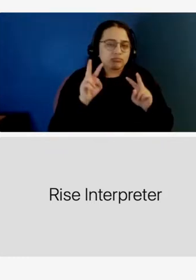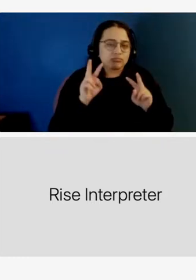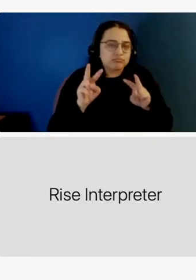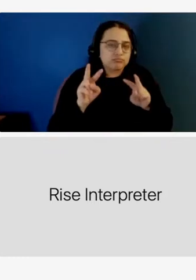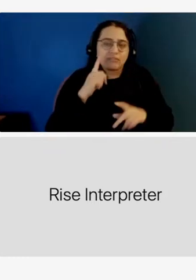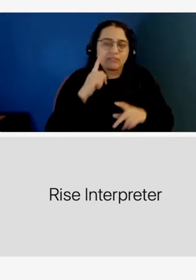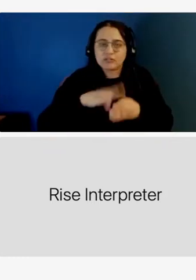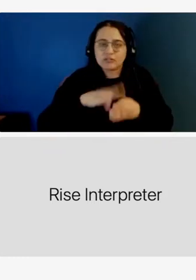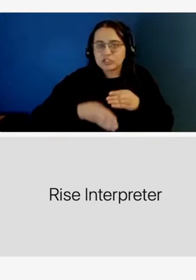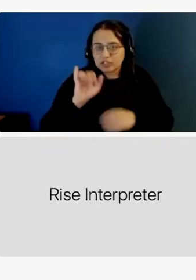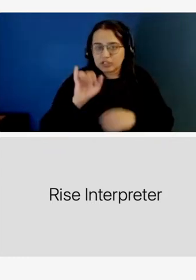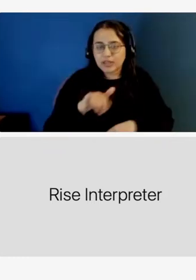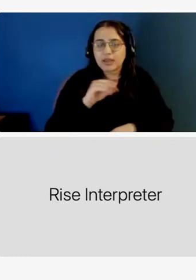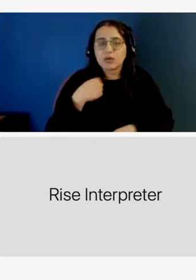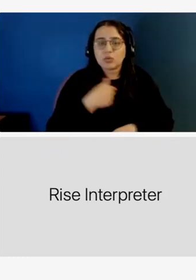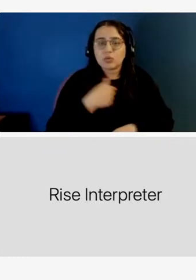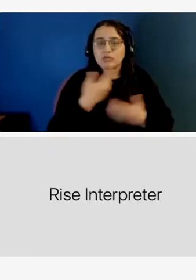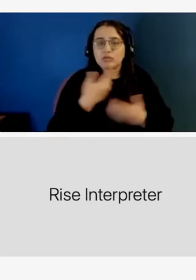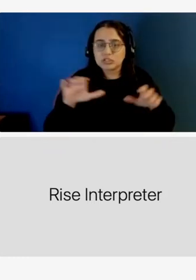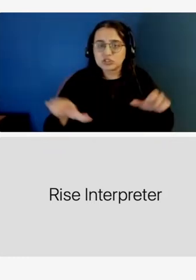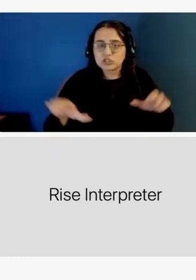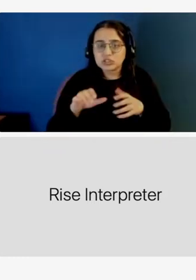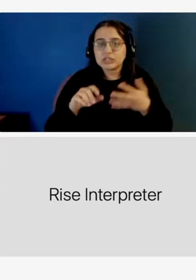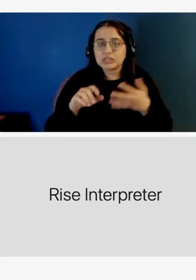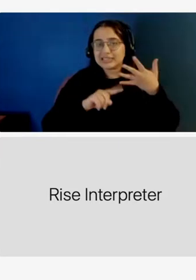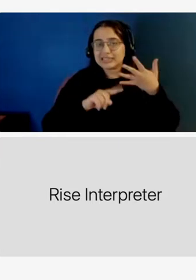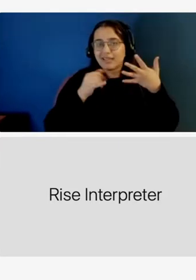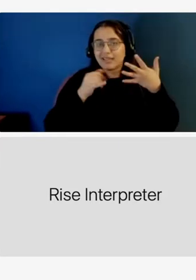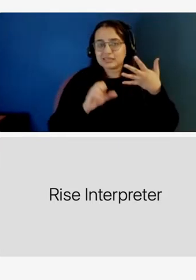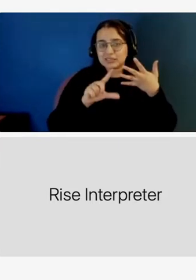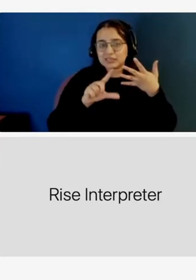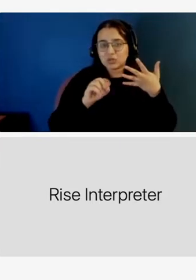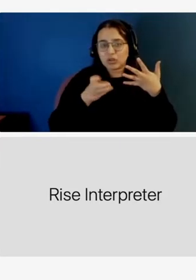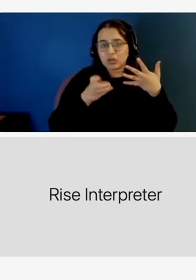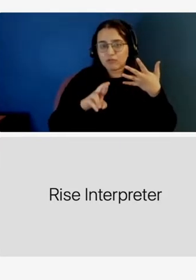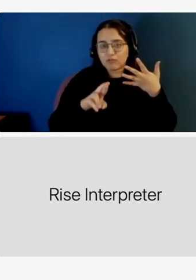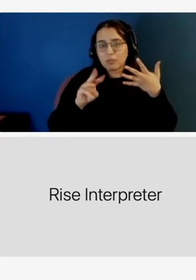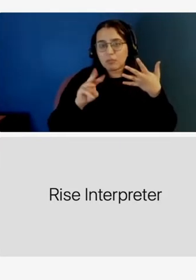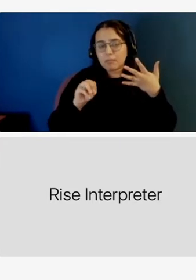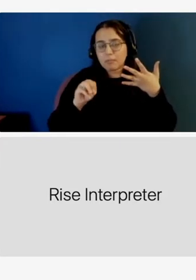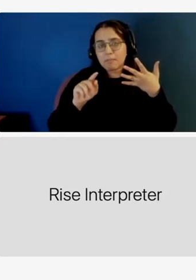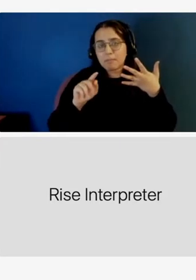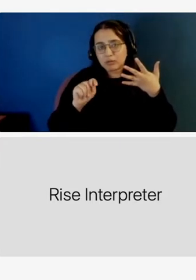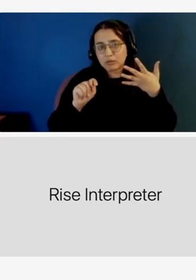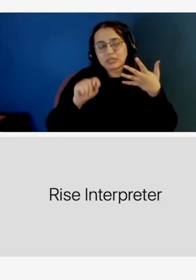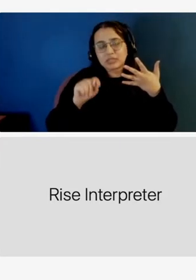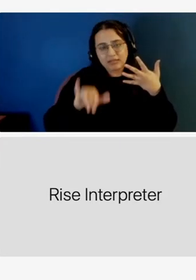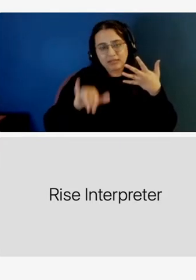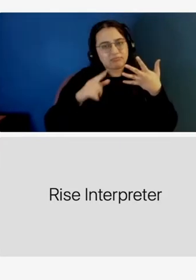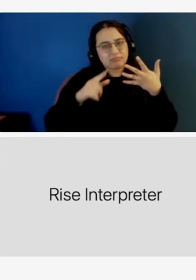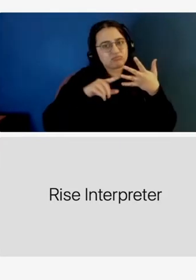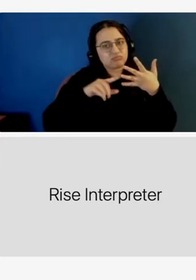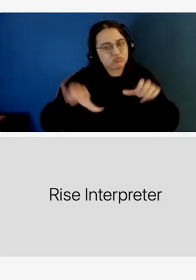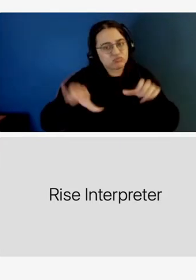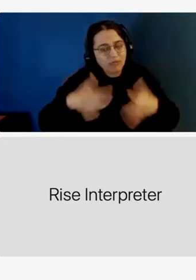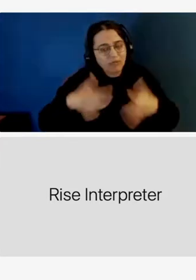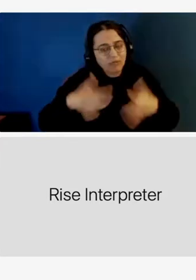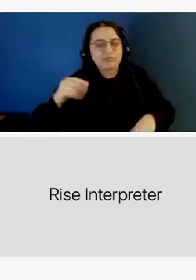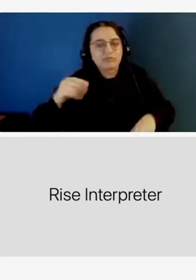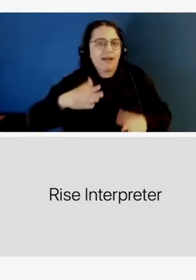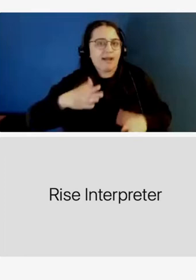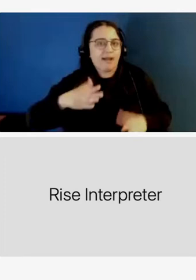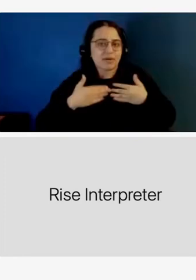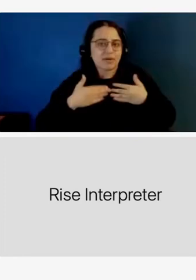hand corner. The site's very happy with the new playground structure. So we are looking forward to do the same with the